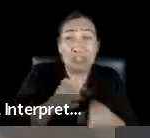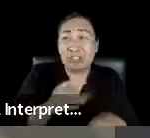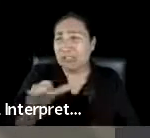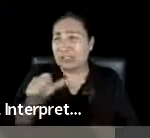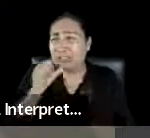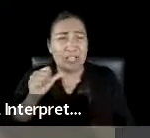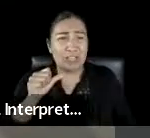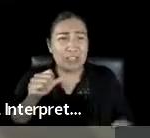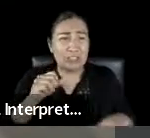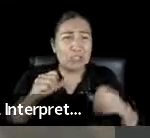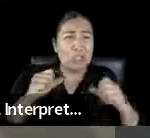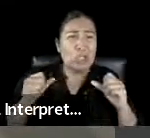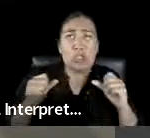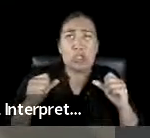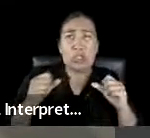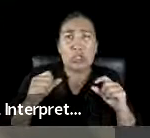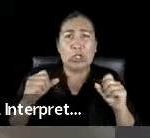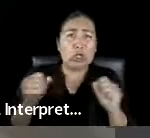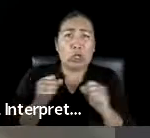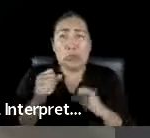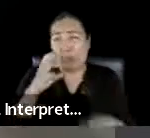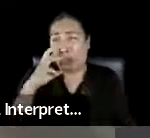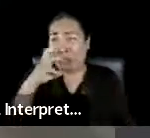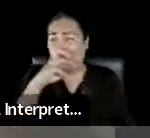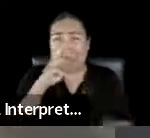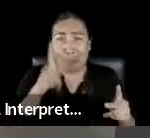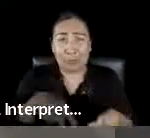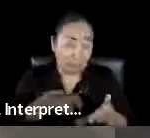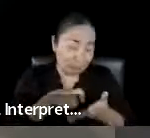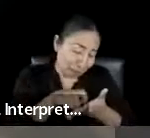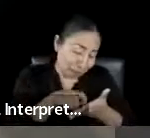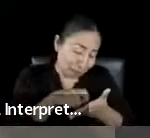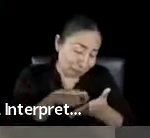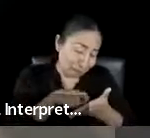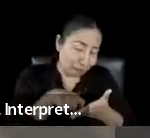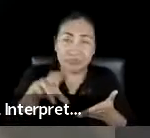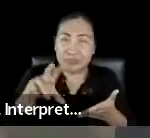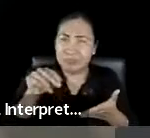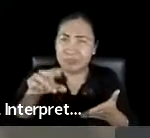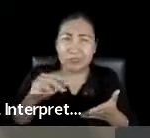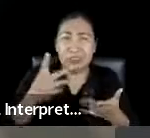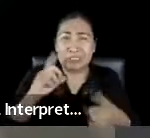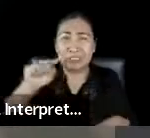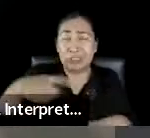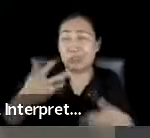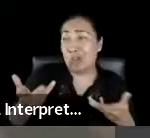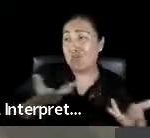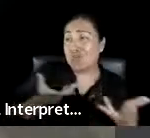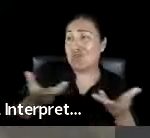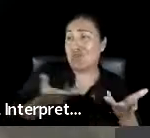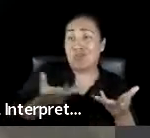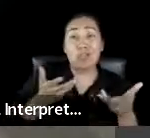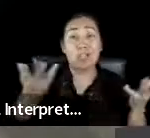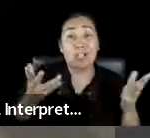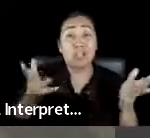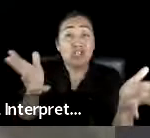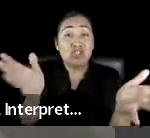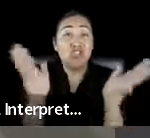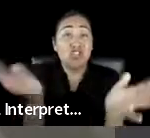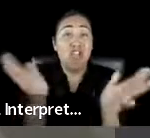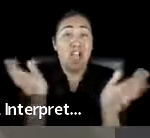cold, weird people writing notes down. They're just people who want to talk, just want to chat with you